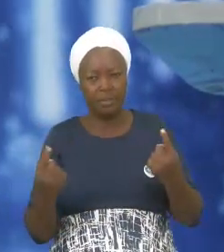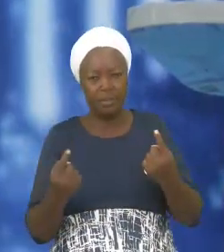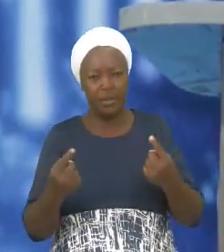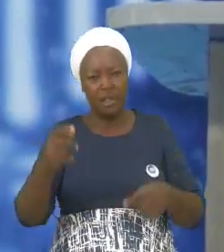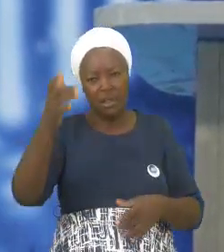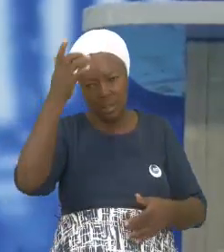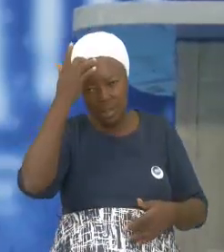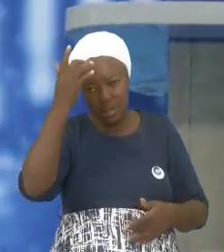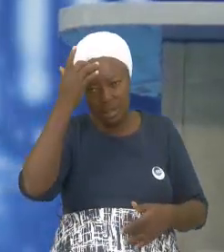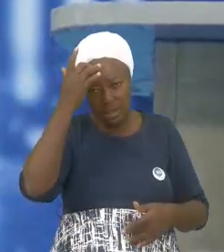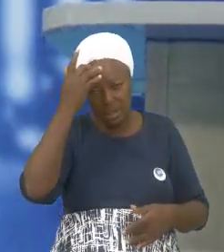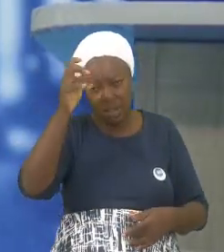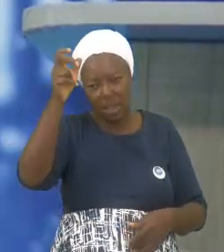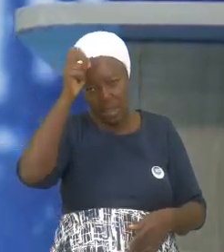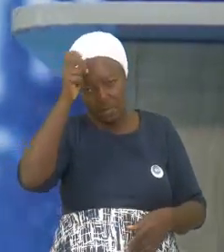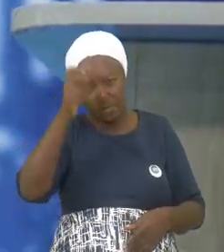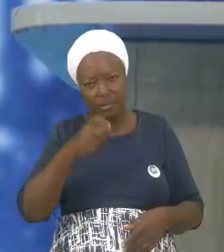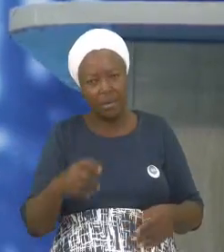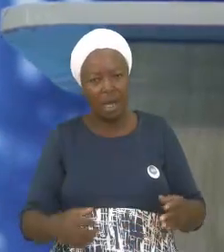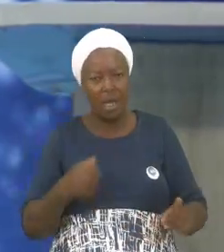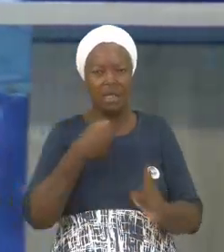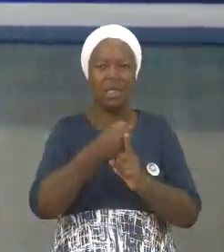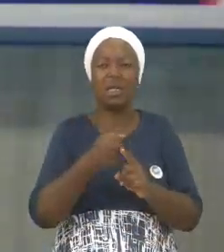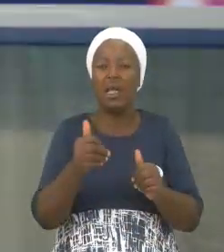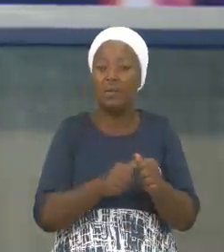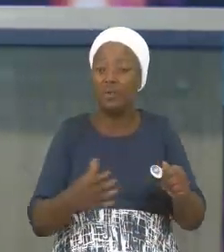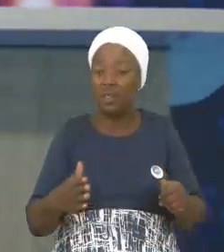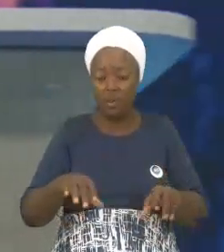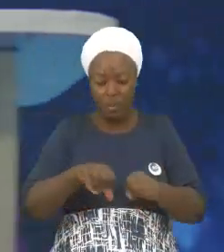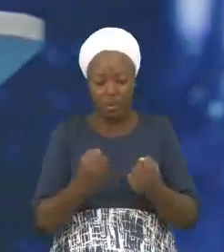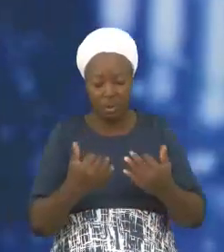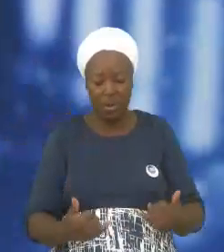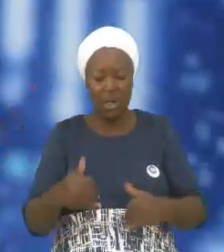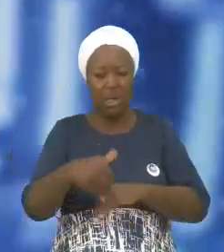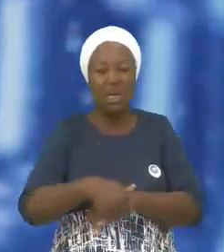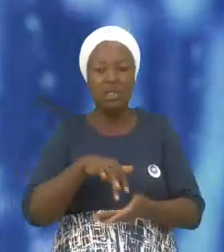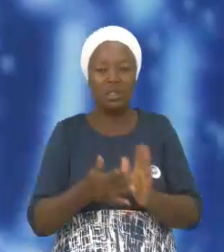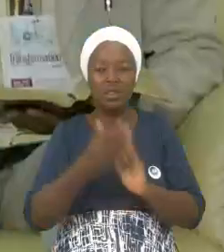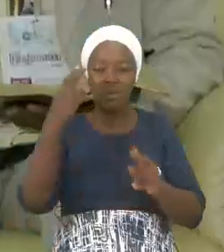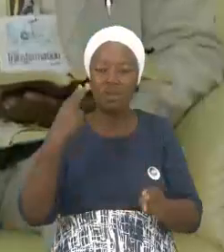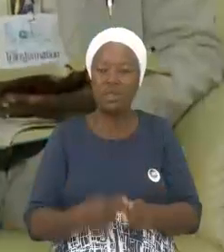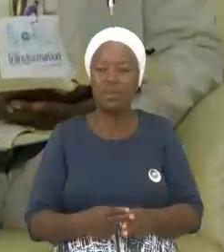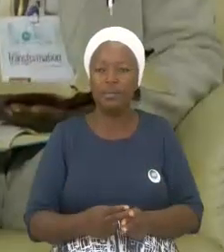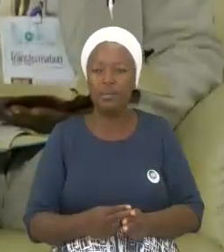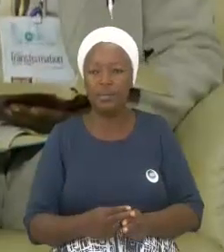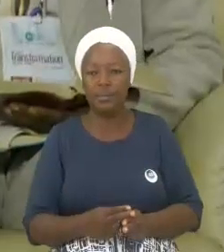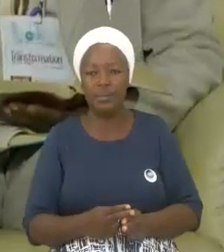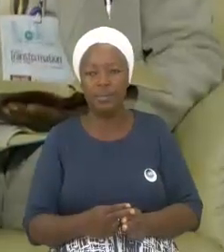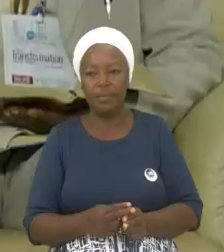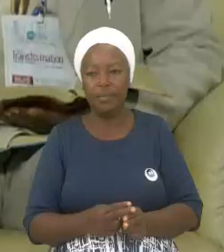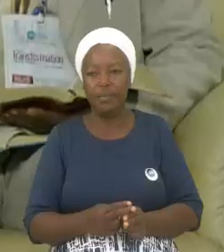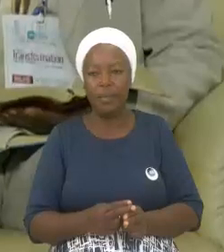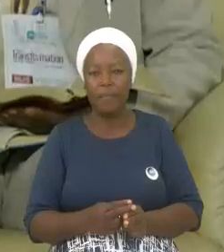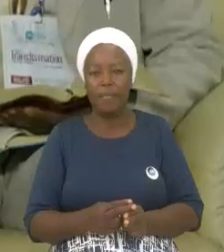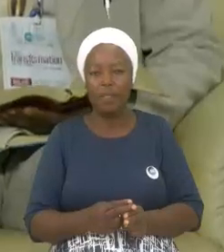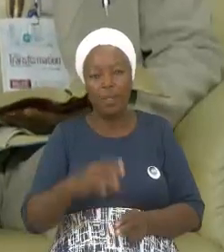sickness, satanic attack, everything broken tonight in Jesus' name. He